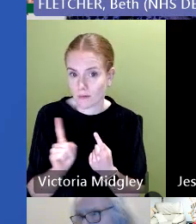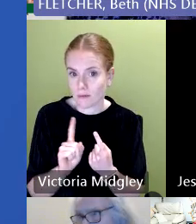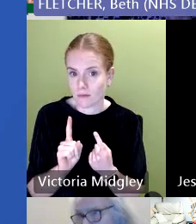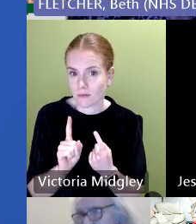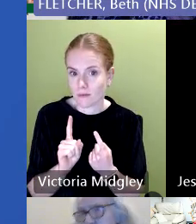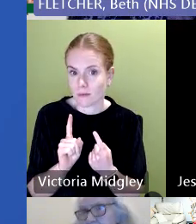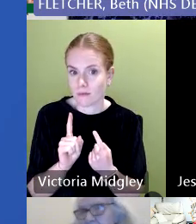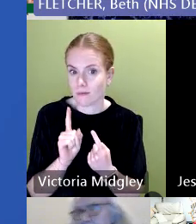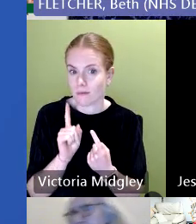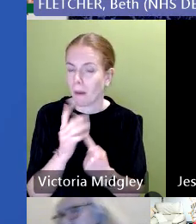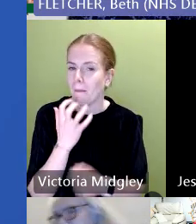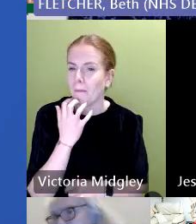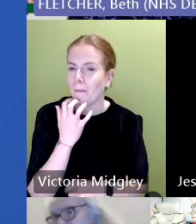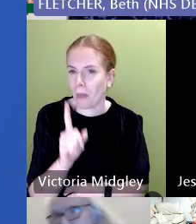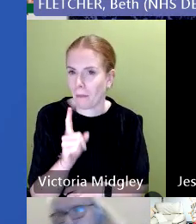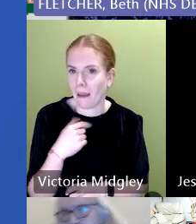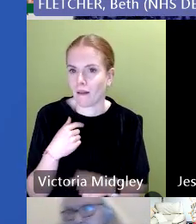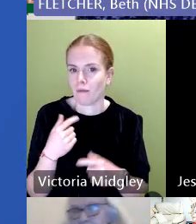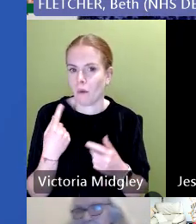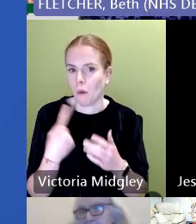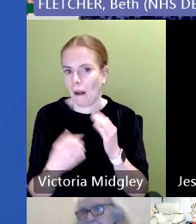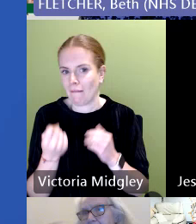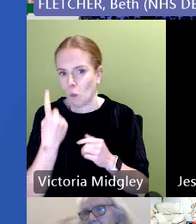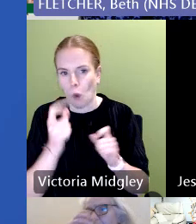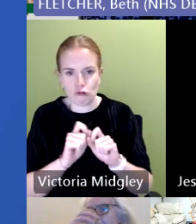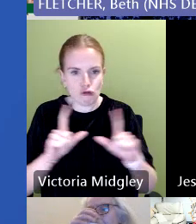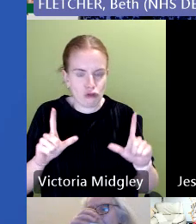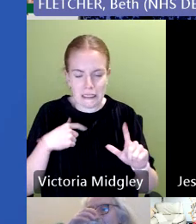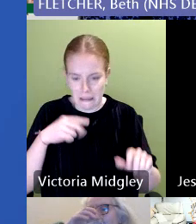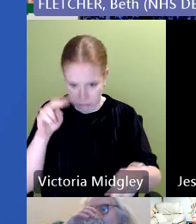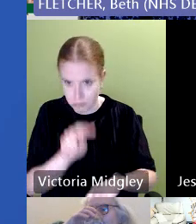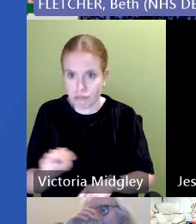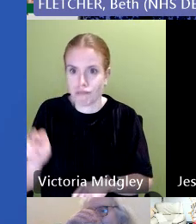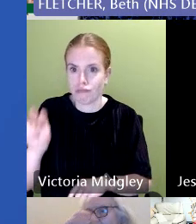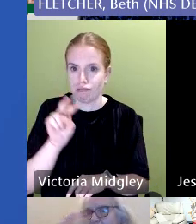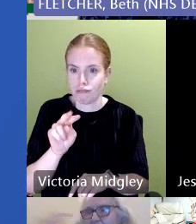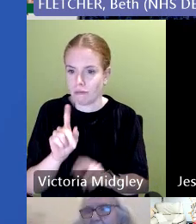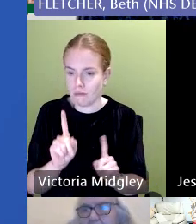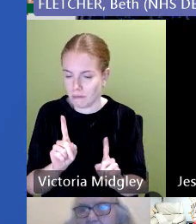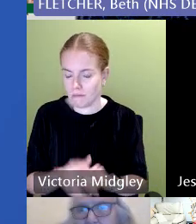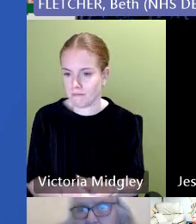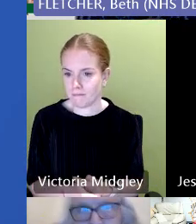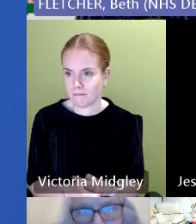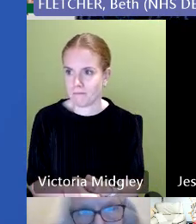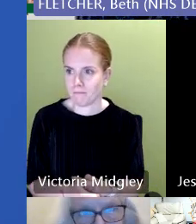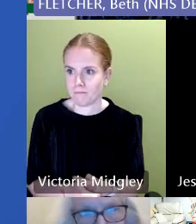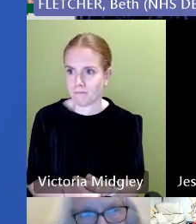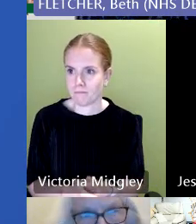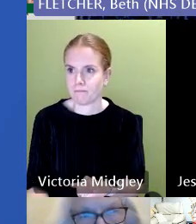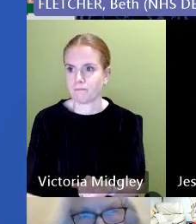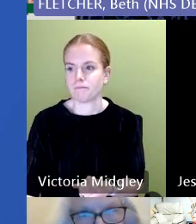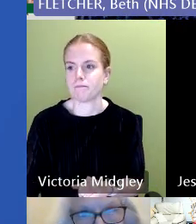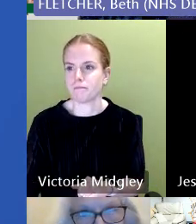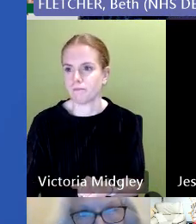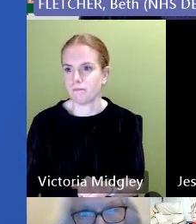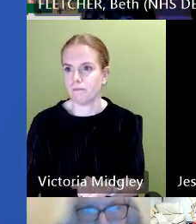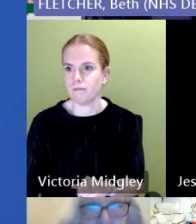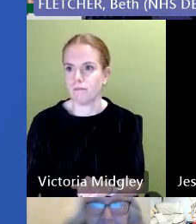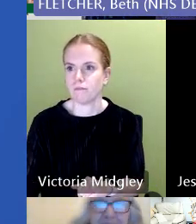screen, so I'm assuming that Mark's putting the links in the chat for us. If it goes on to the next one. So, hang on, it's